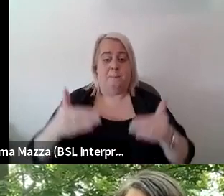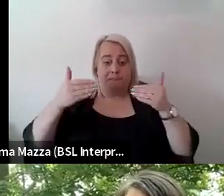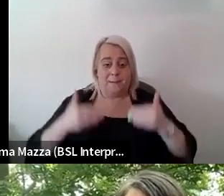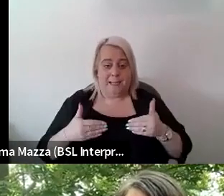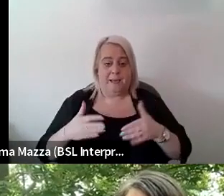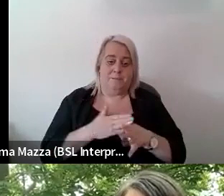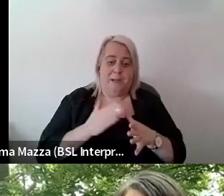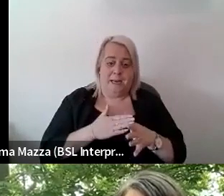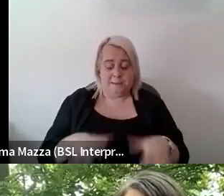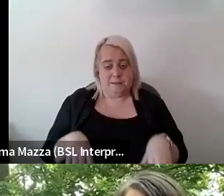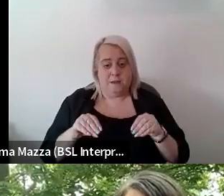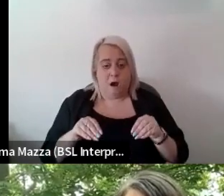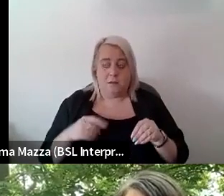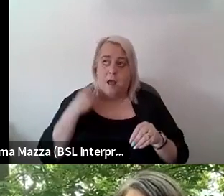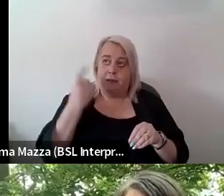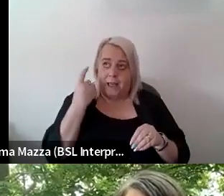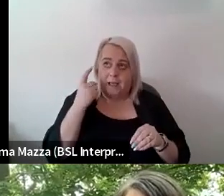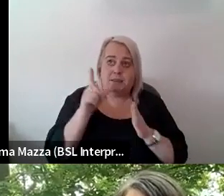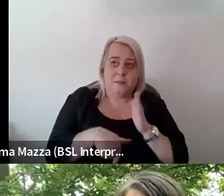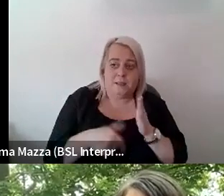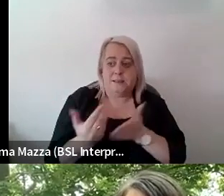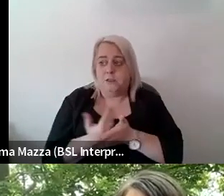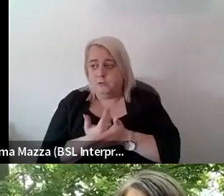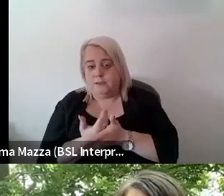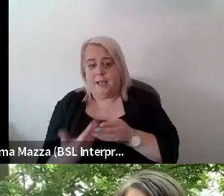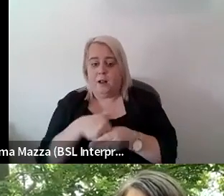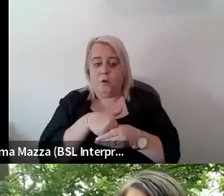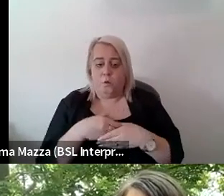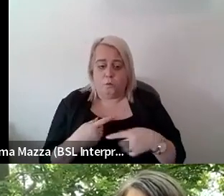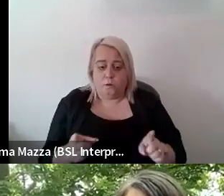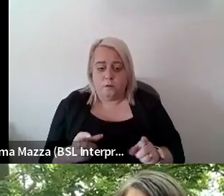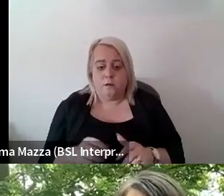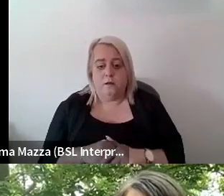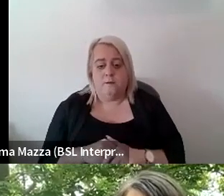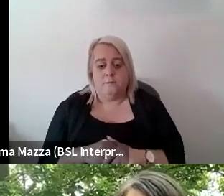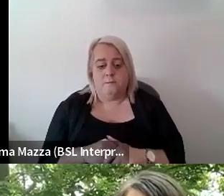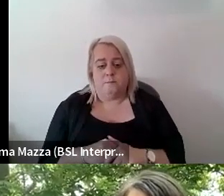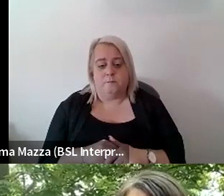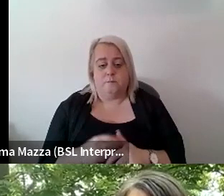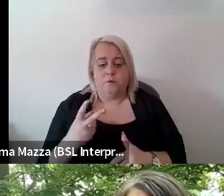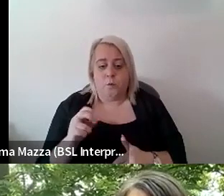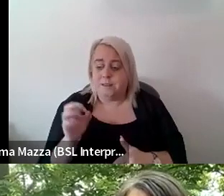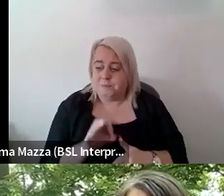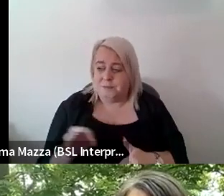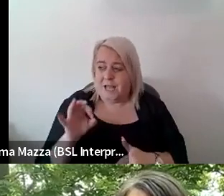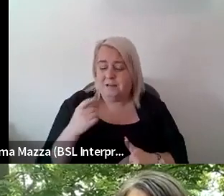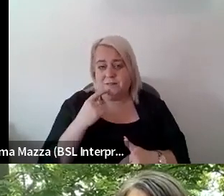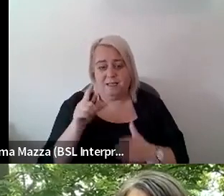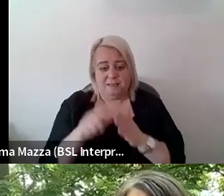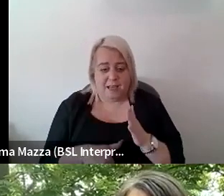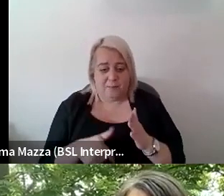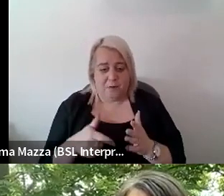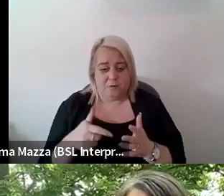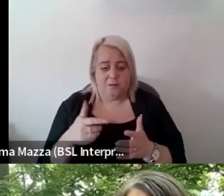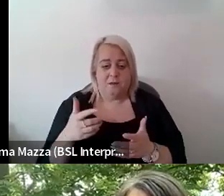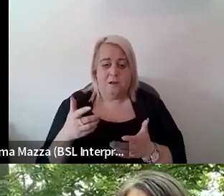that while we are talking about the 20% of population who identifies as disabled, but then everybody could go